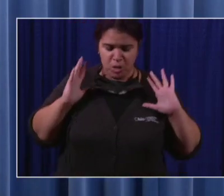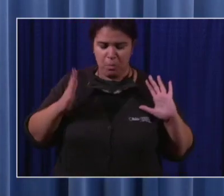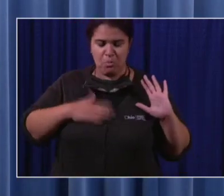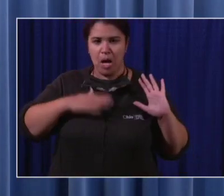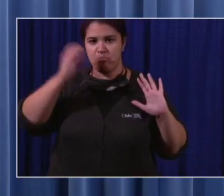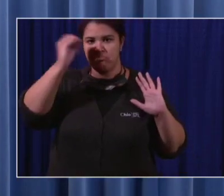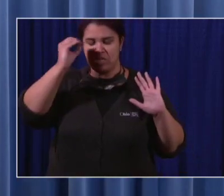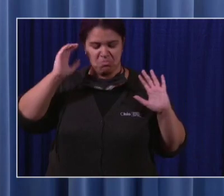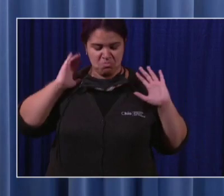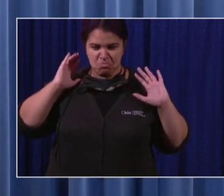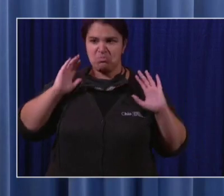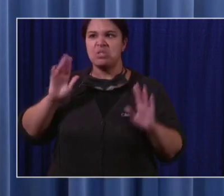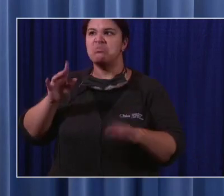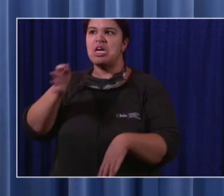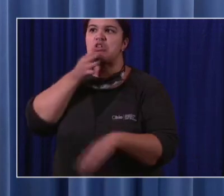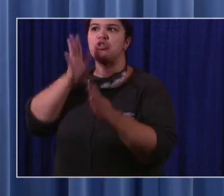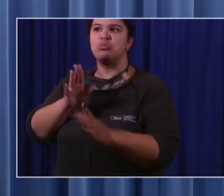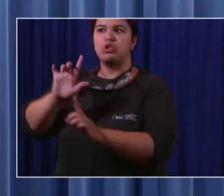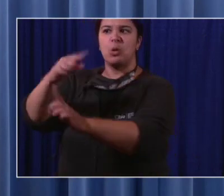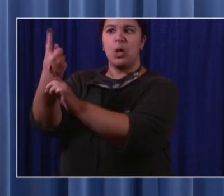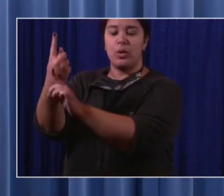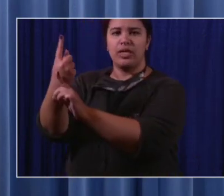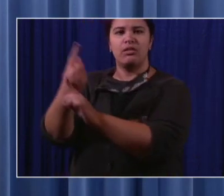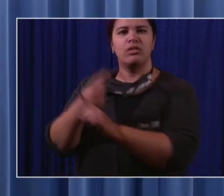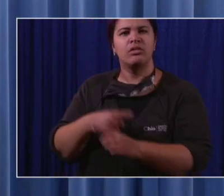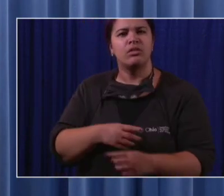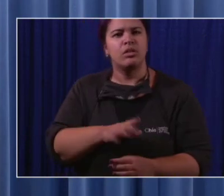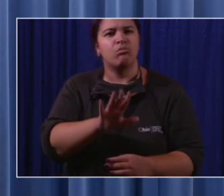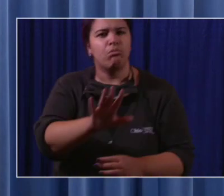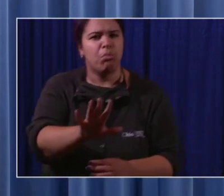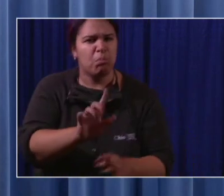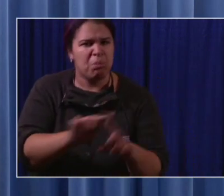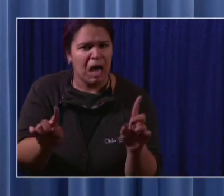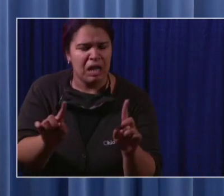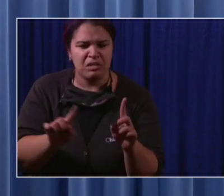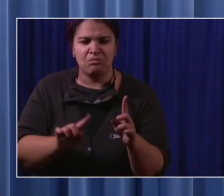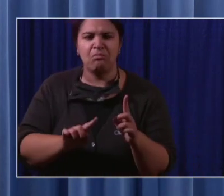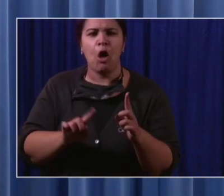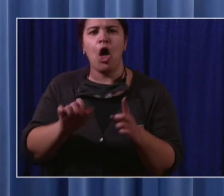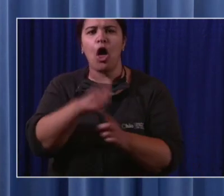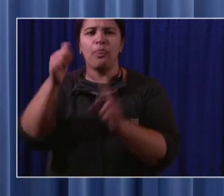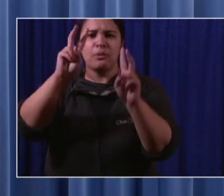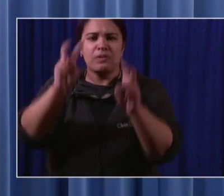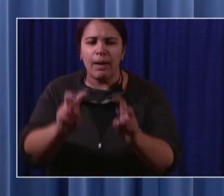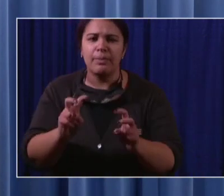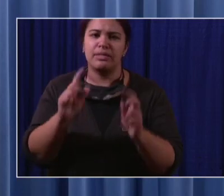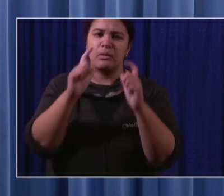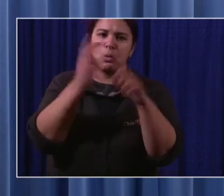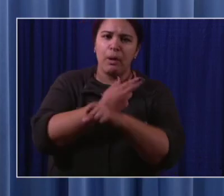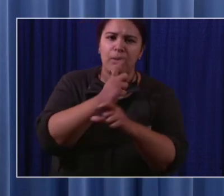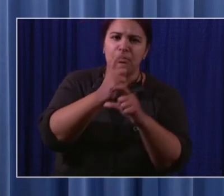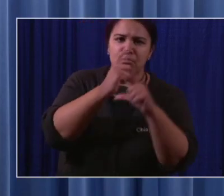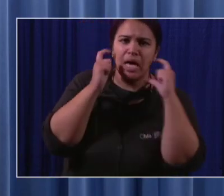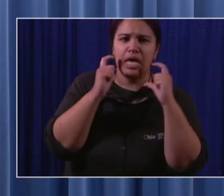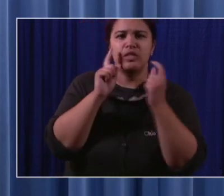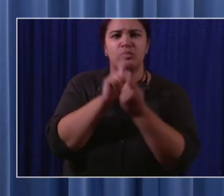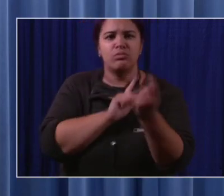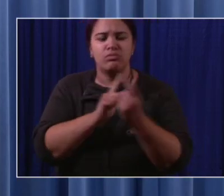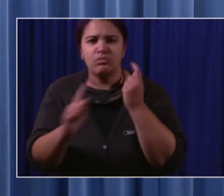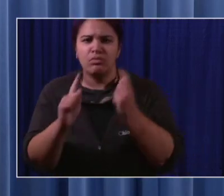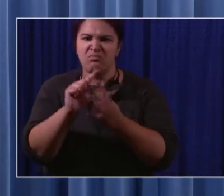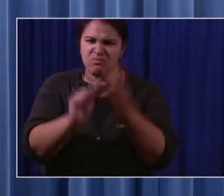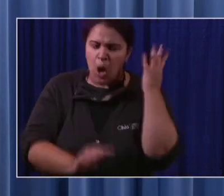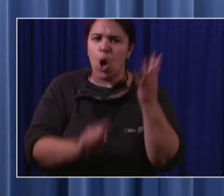ordered a statewide mask mandate. There's strong evidence disproving hydroxychloroquine as a treatment, including